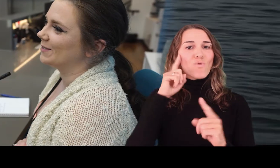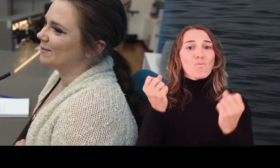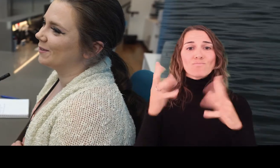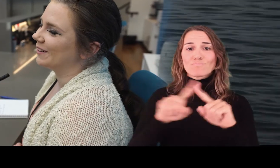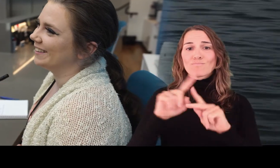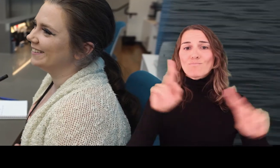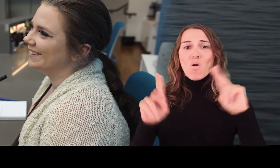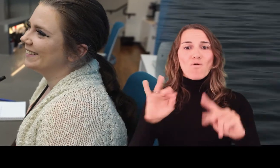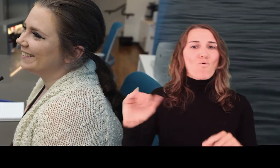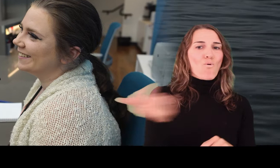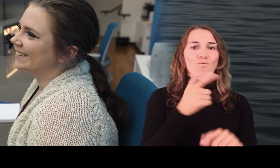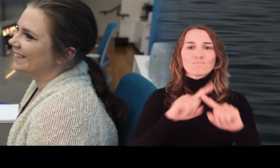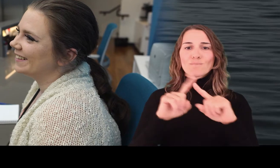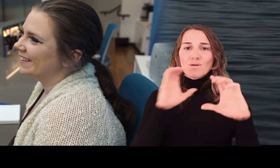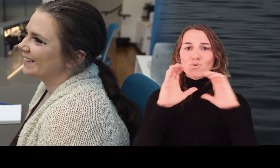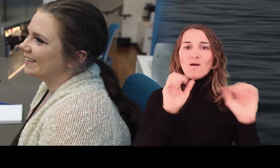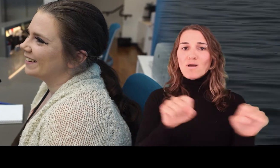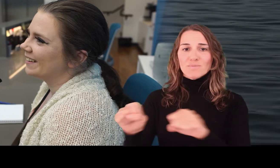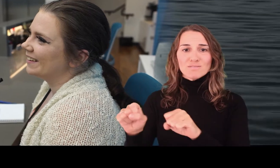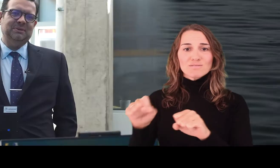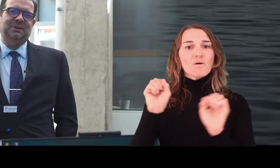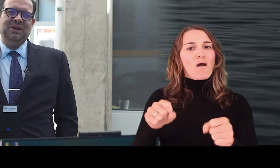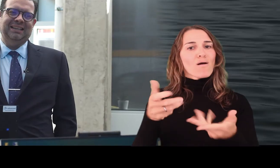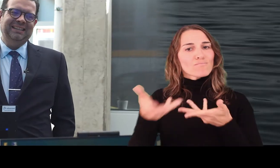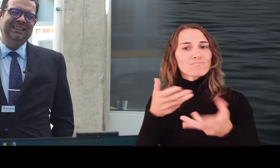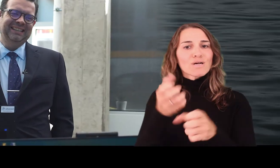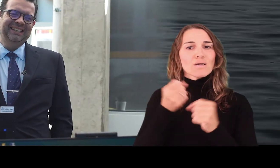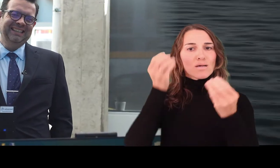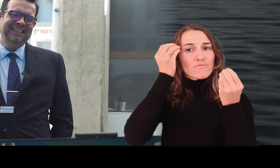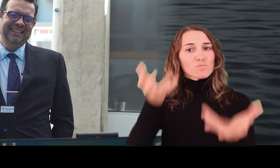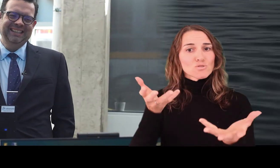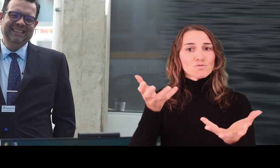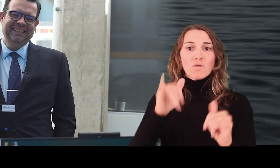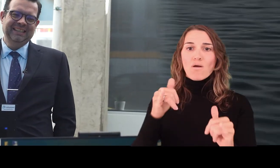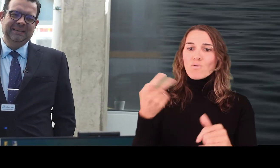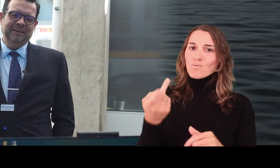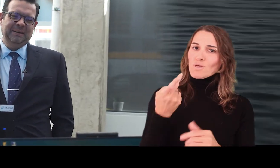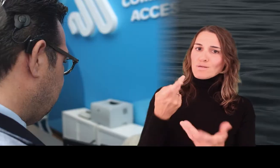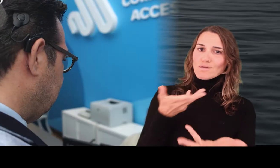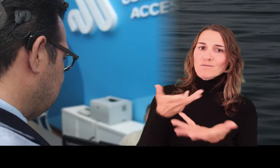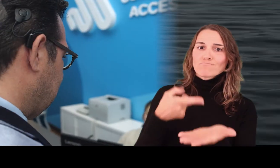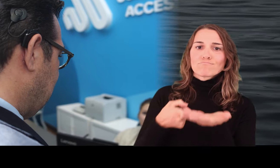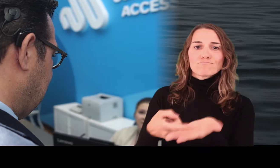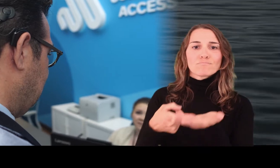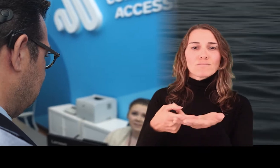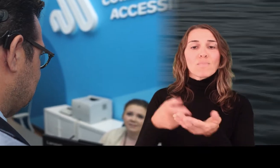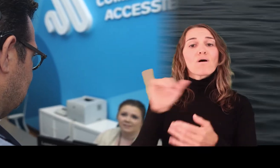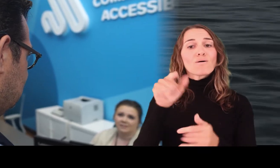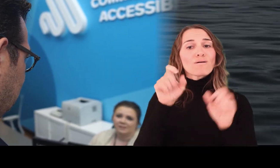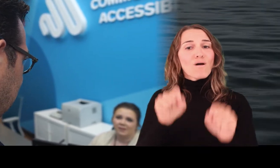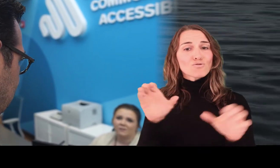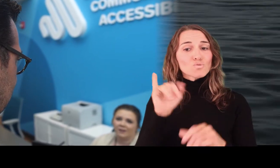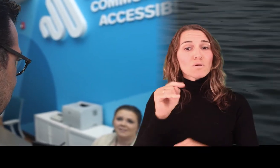inclusive environment for all people of all communication abilities to be able to get the information that's being transmitted, and that you're able to do